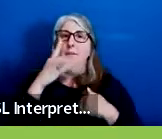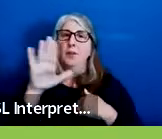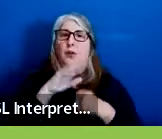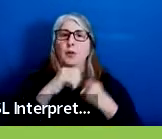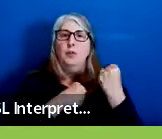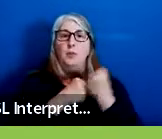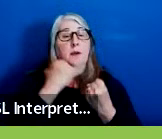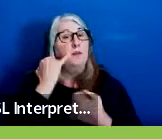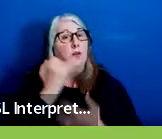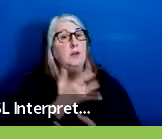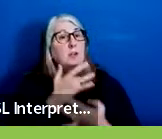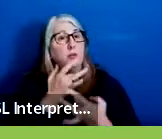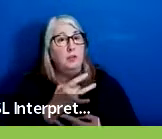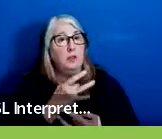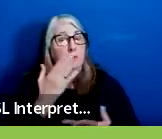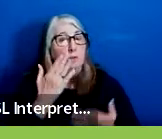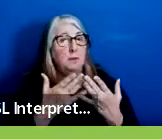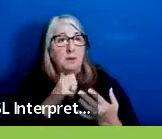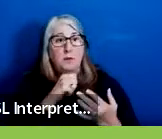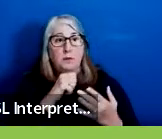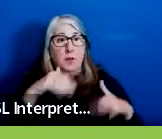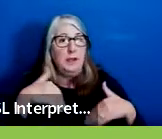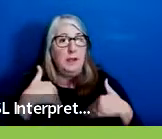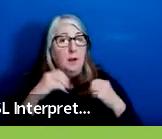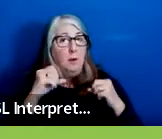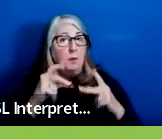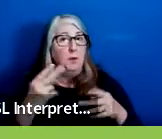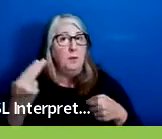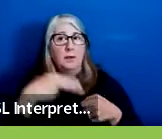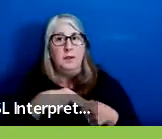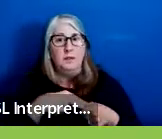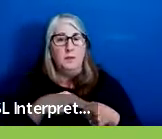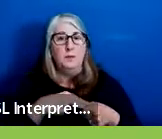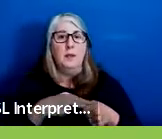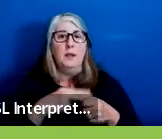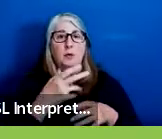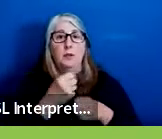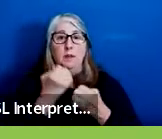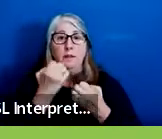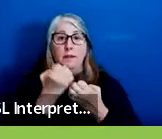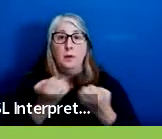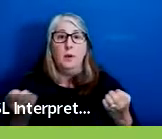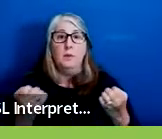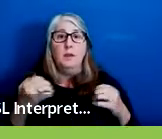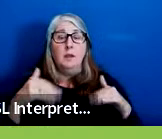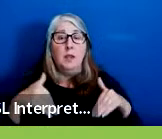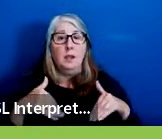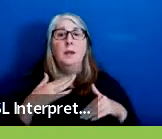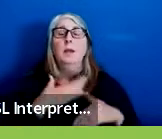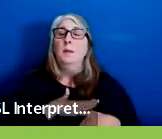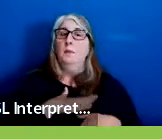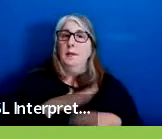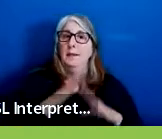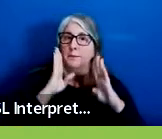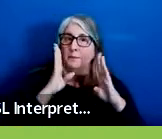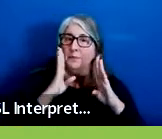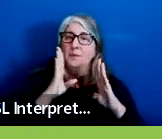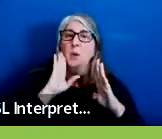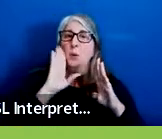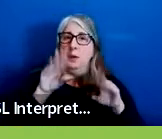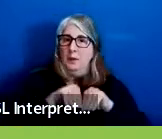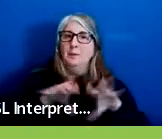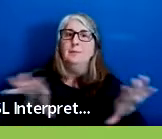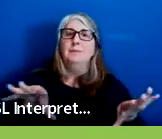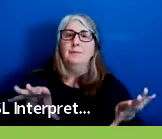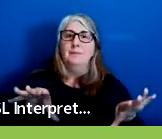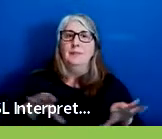you're interested and you might not have had an opportunity to participate or haven't received equipment thus yet, please keep your eyes open and ears peeled, as there